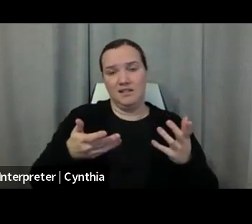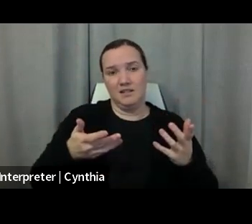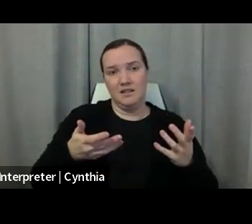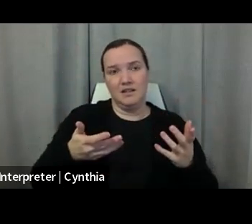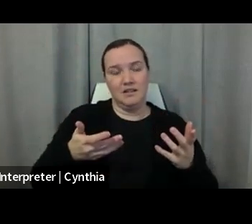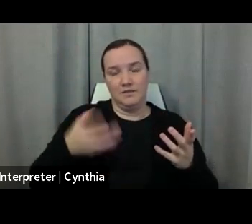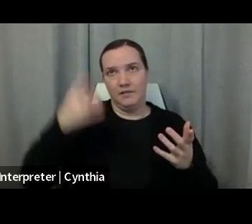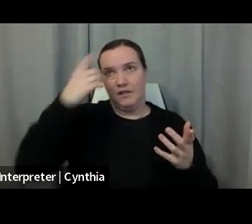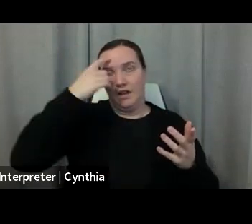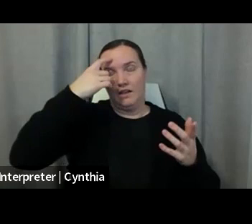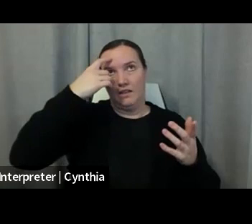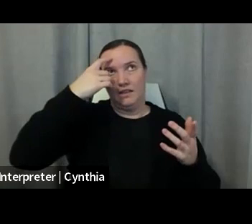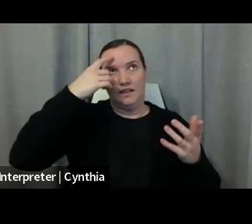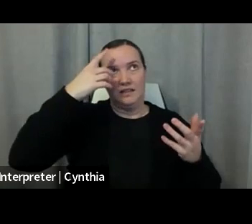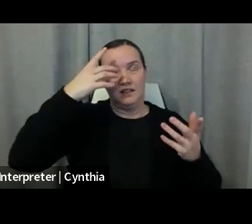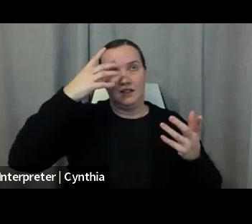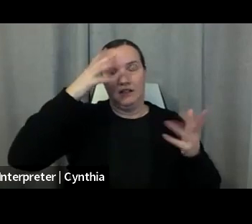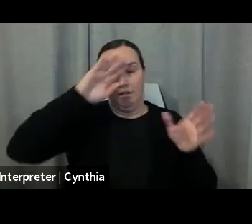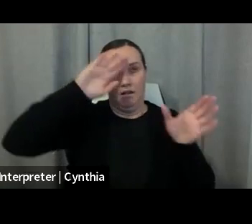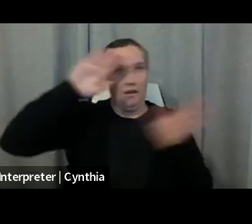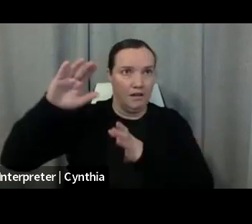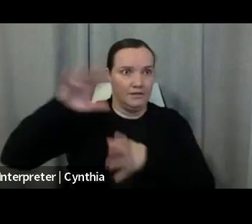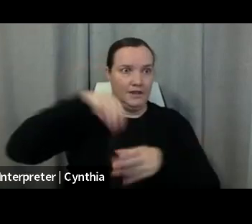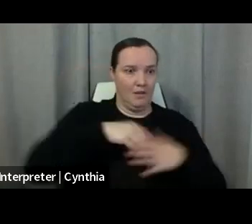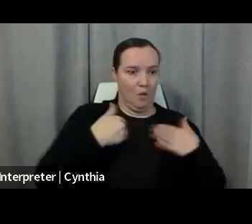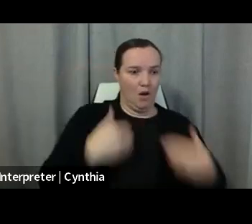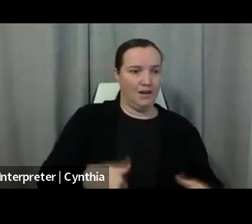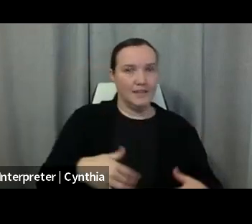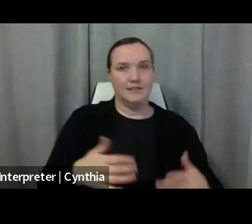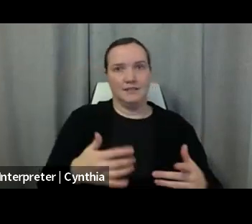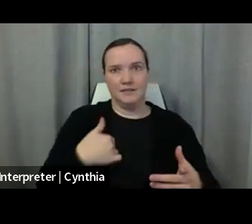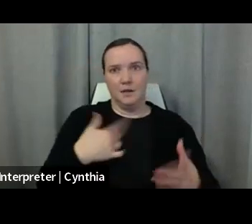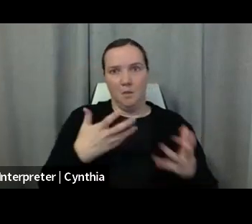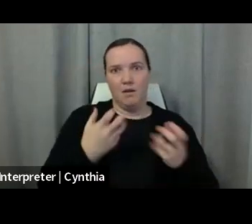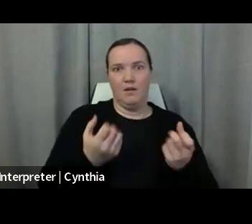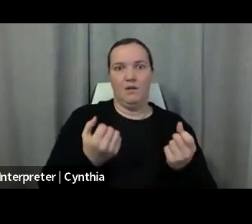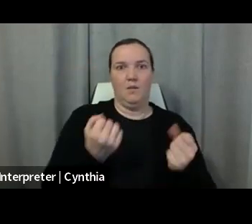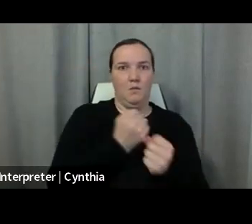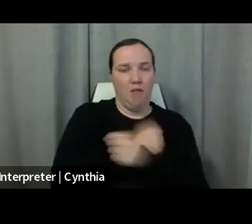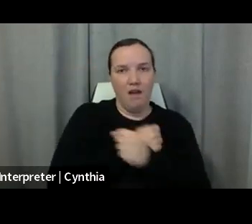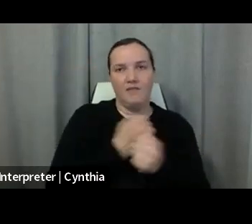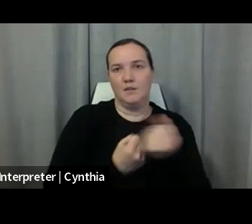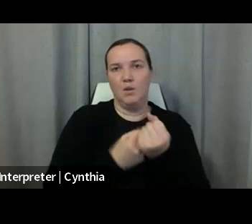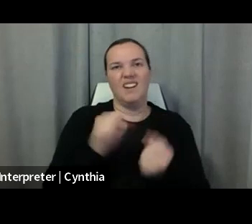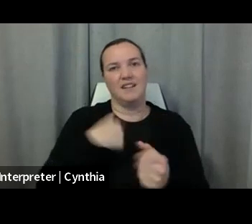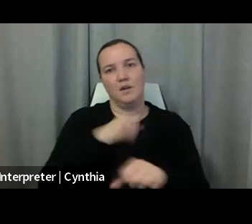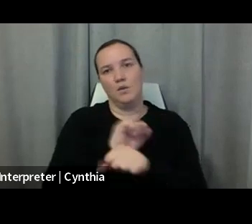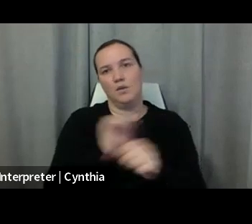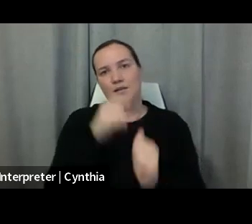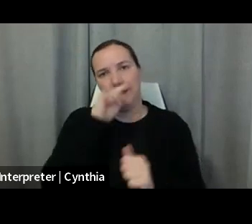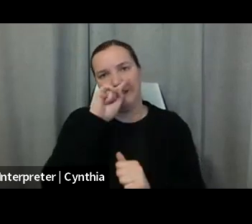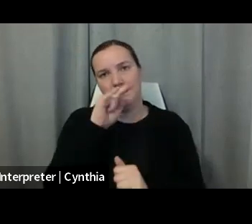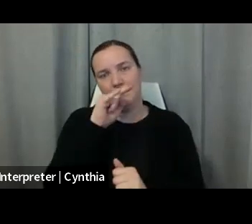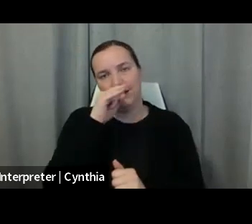of their heads and into their bodies with, you know, love and support for sure. And you're right. Yes, I'm working with kids 18 and under.